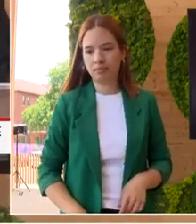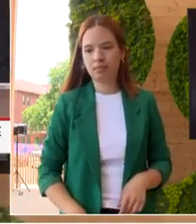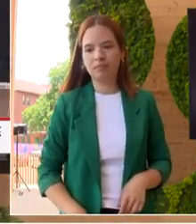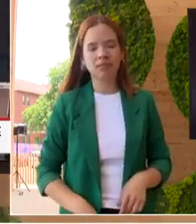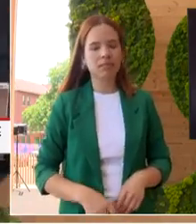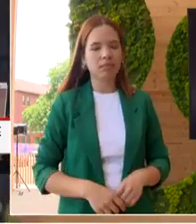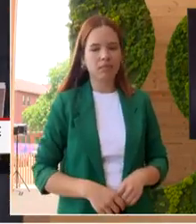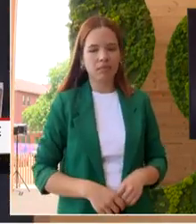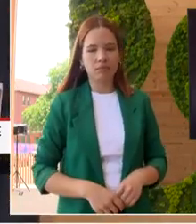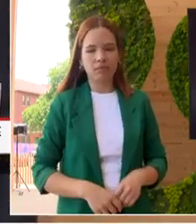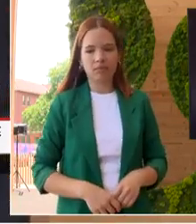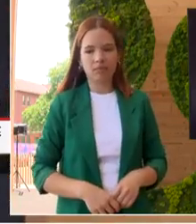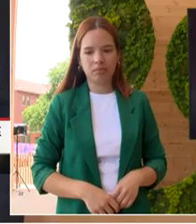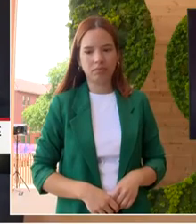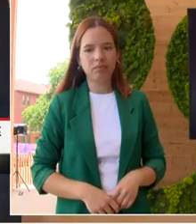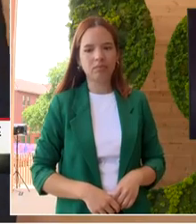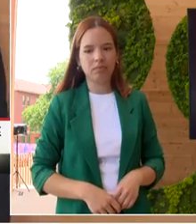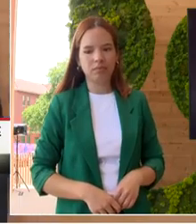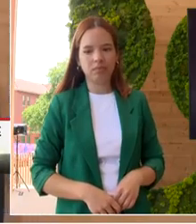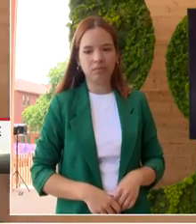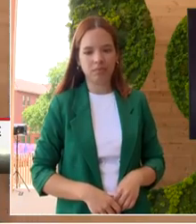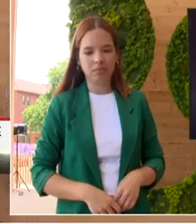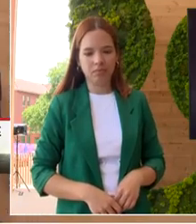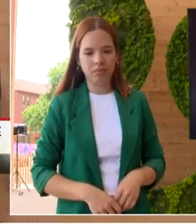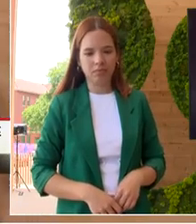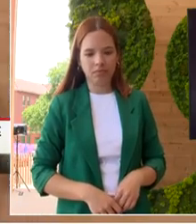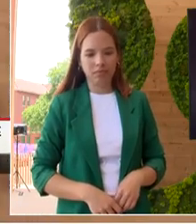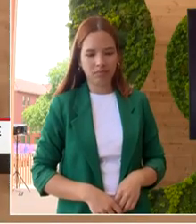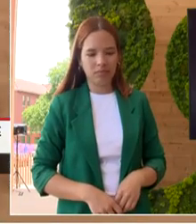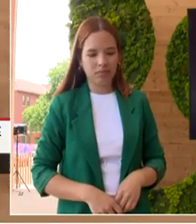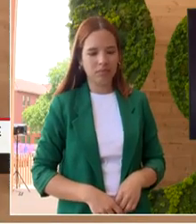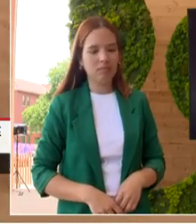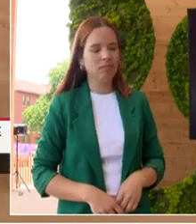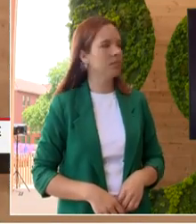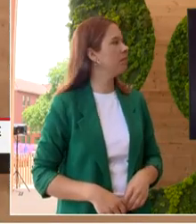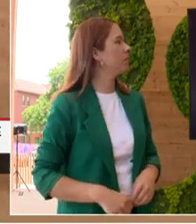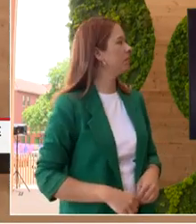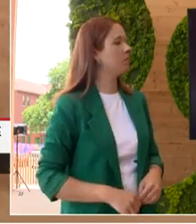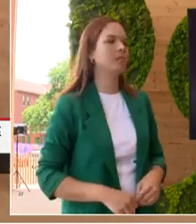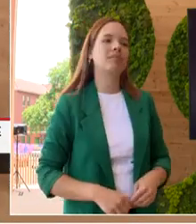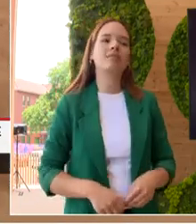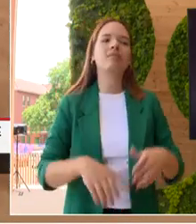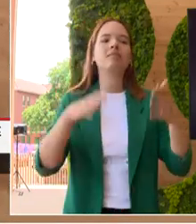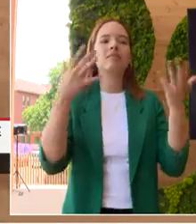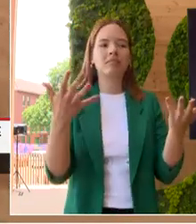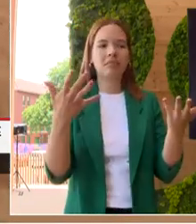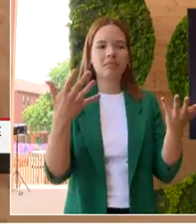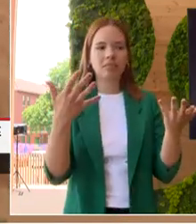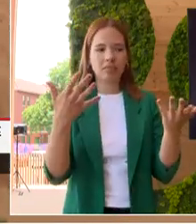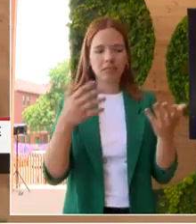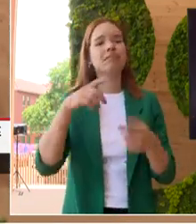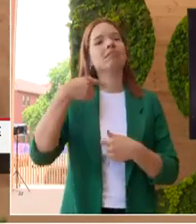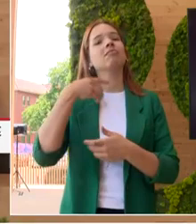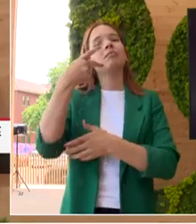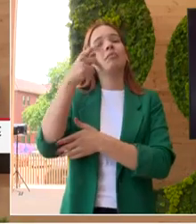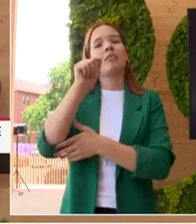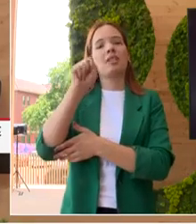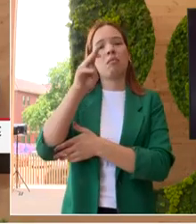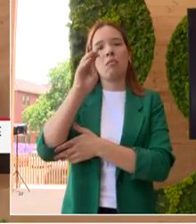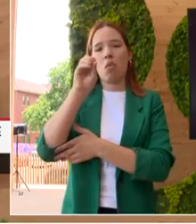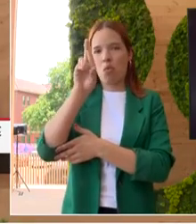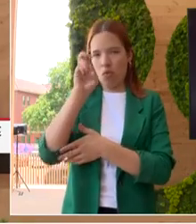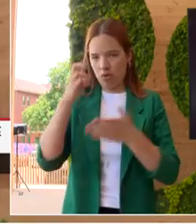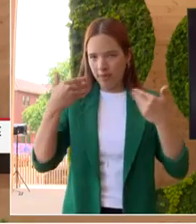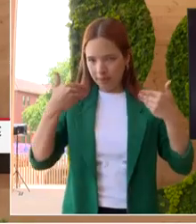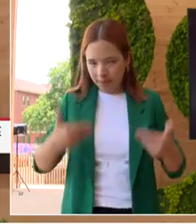I am William Passmore. I am one of the founders and managing partners of Redbrick LMD. On behalf of everyone